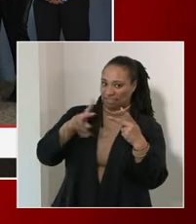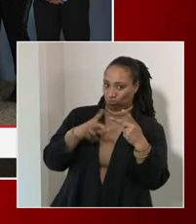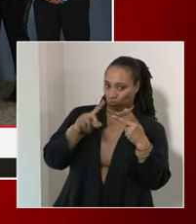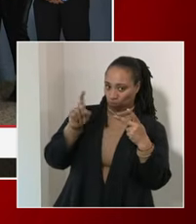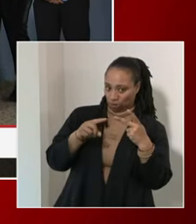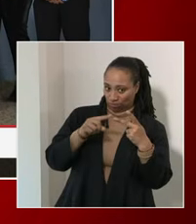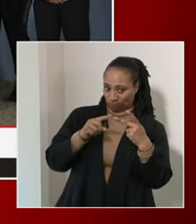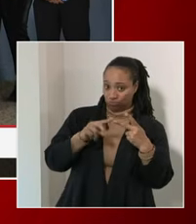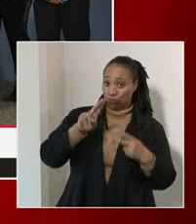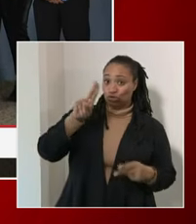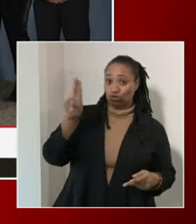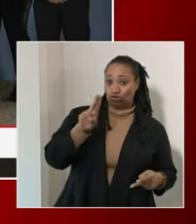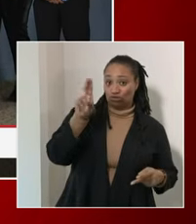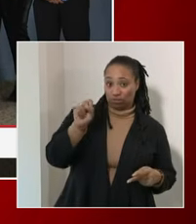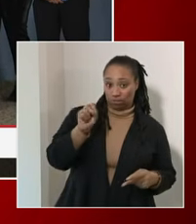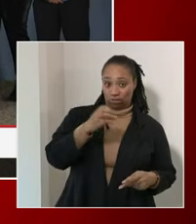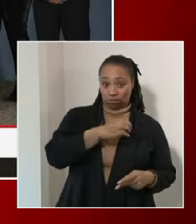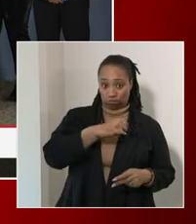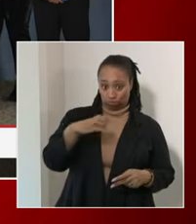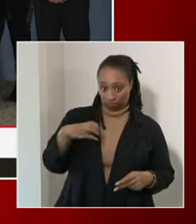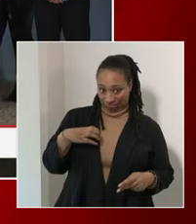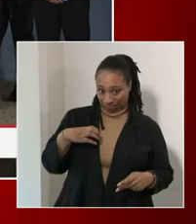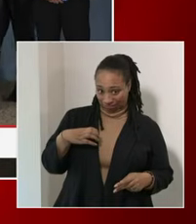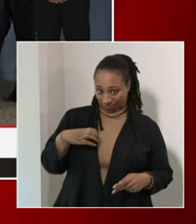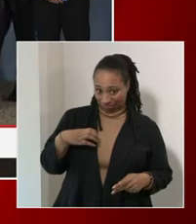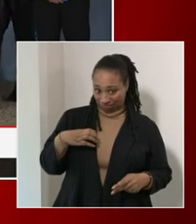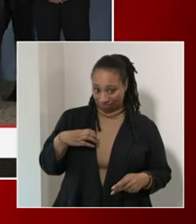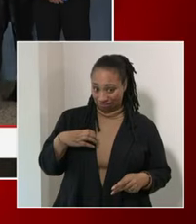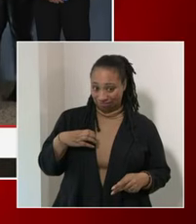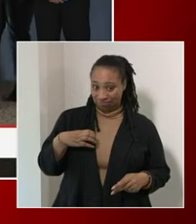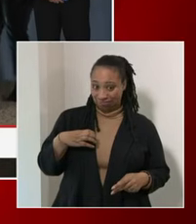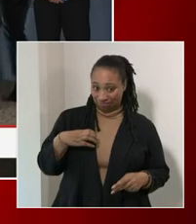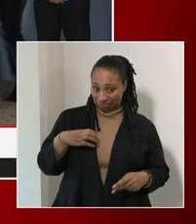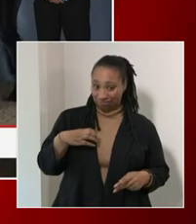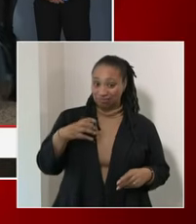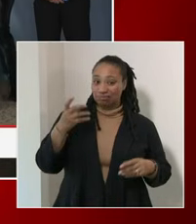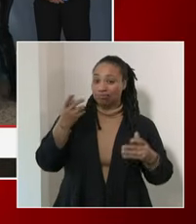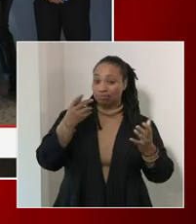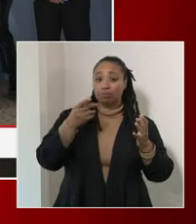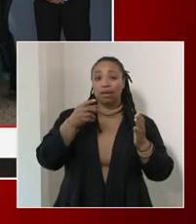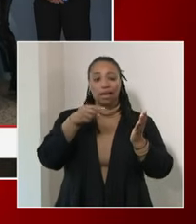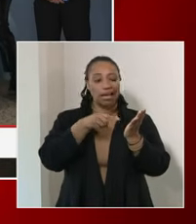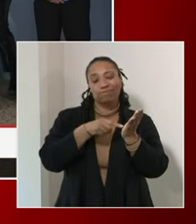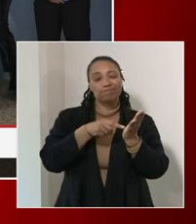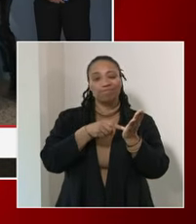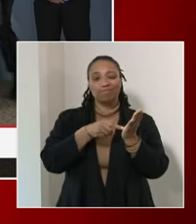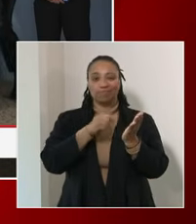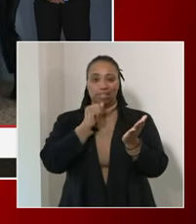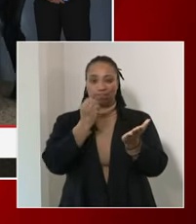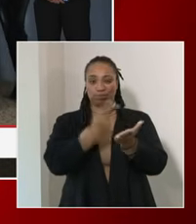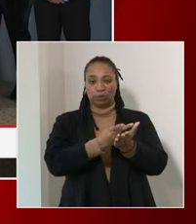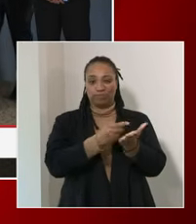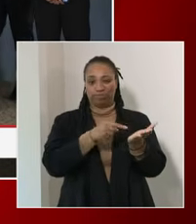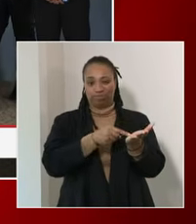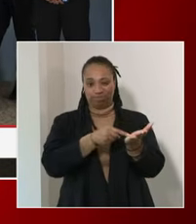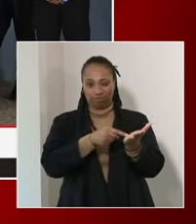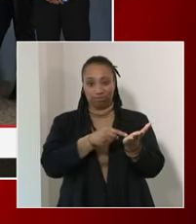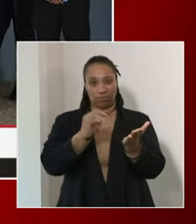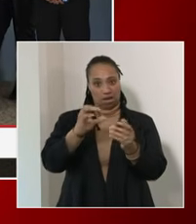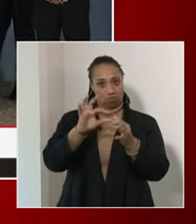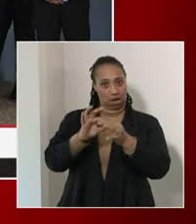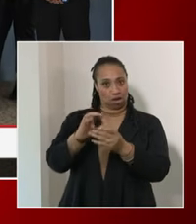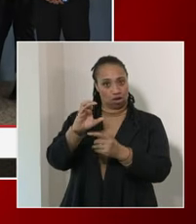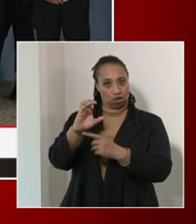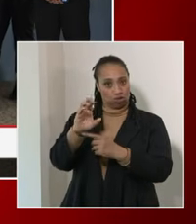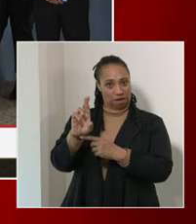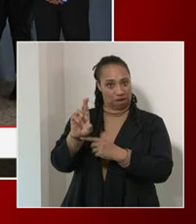are you about the impact that might have on the city's budget if they were to decouple? Well, I know that